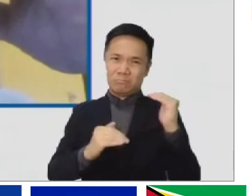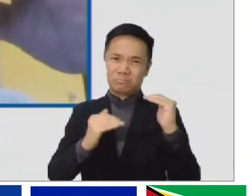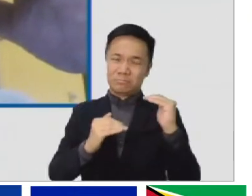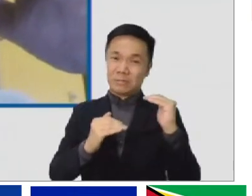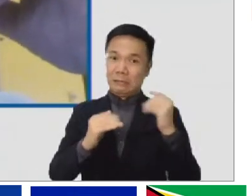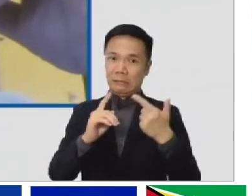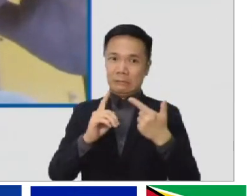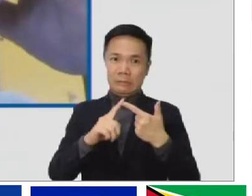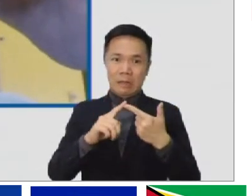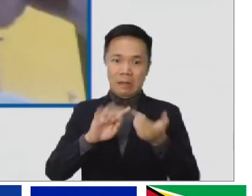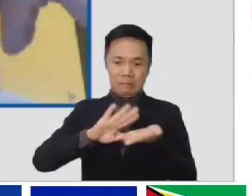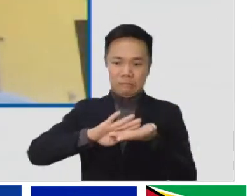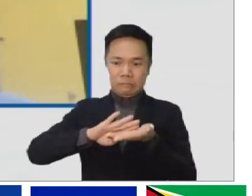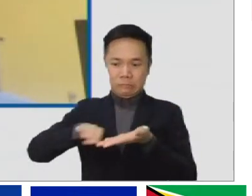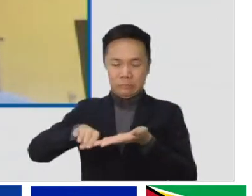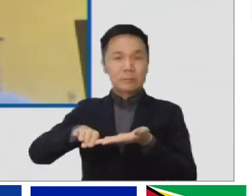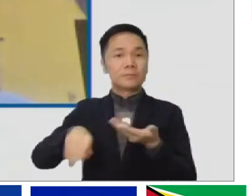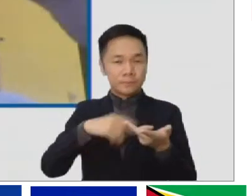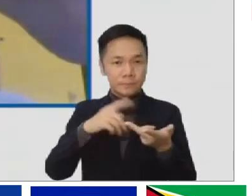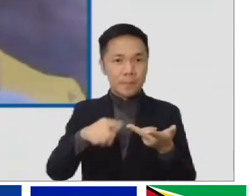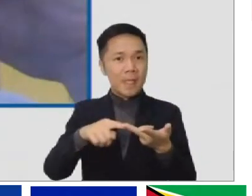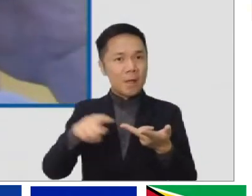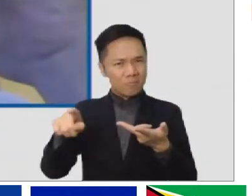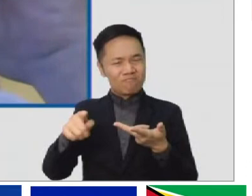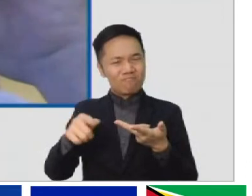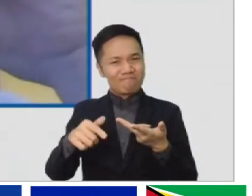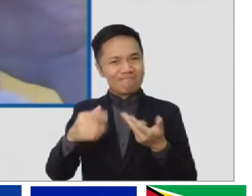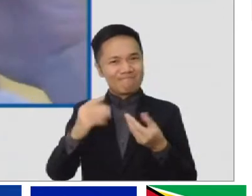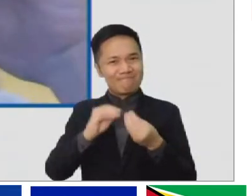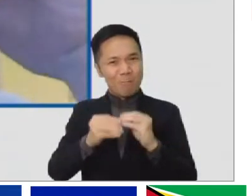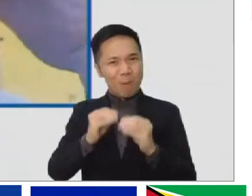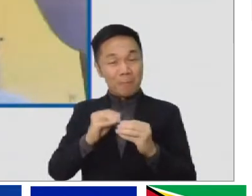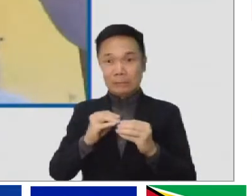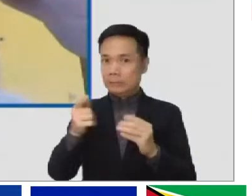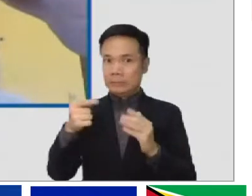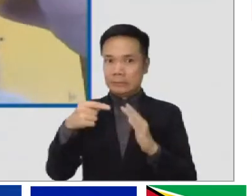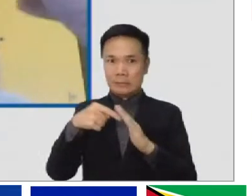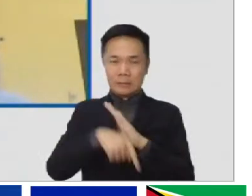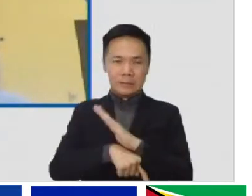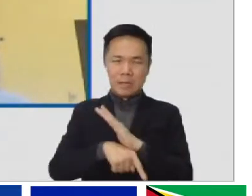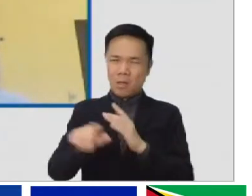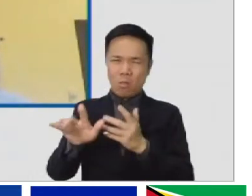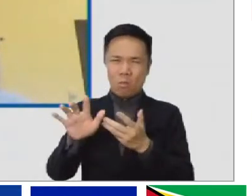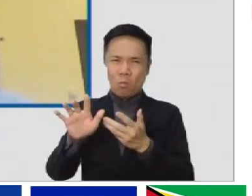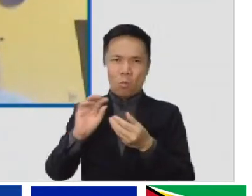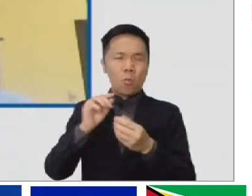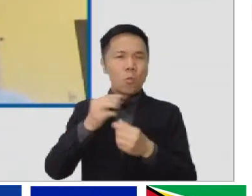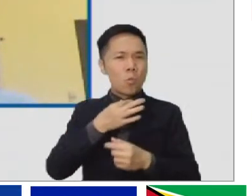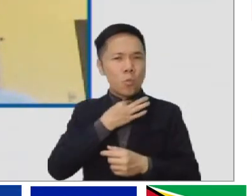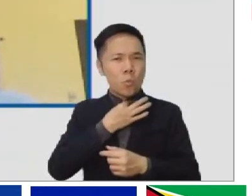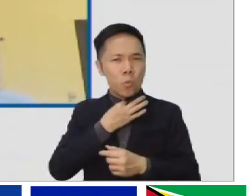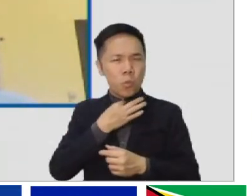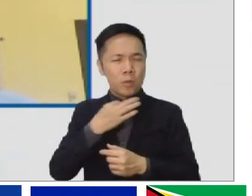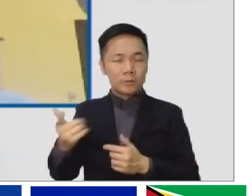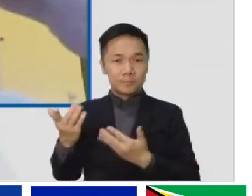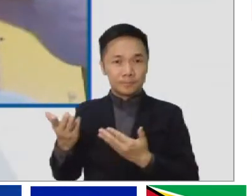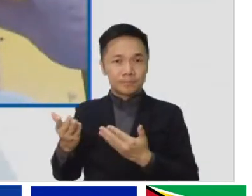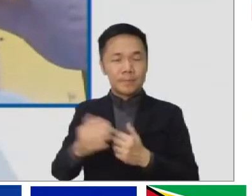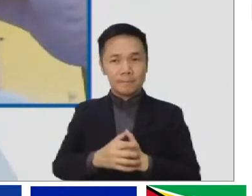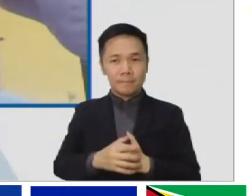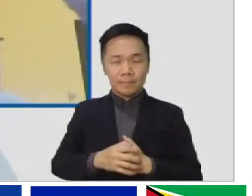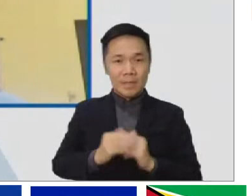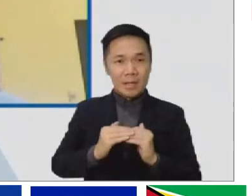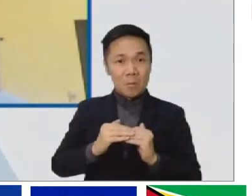Latin America, and where the complexity of risk is apparent day by day, has been so for many, many